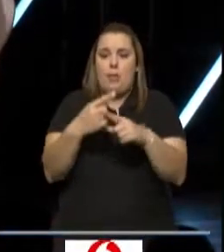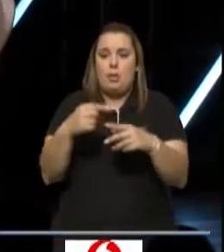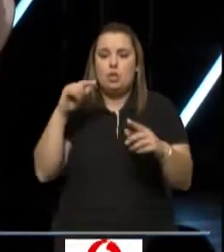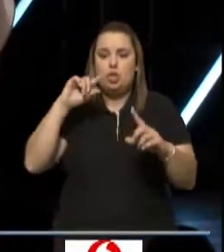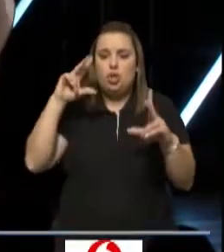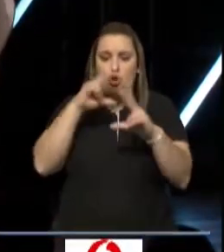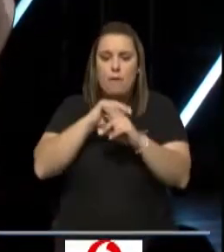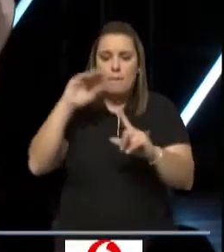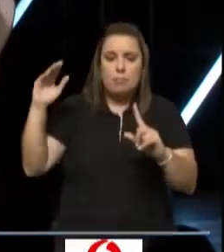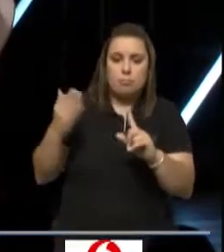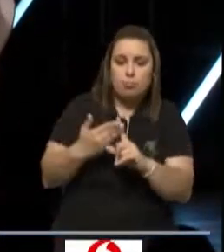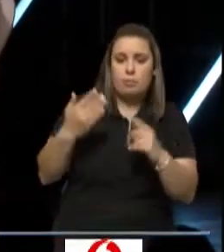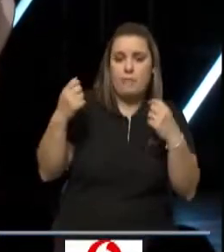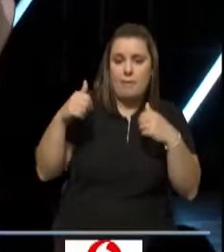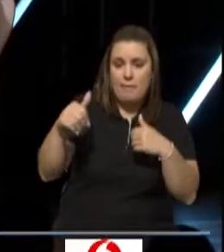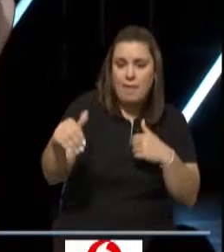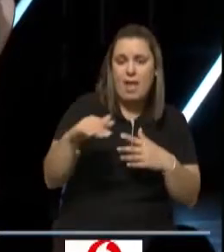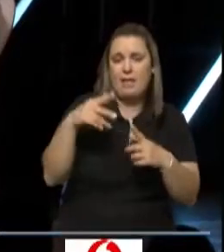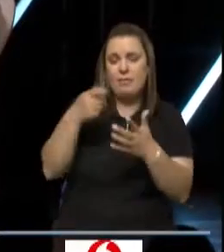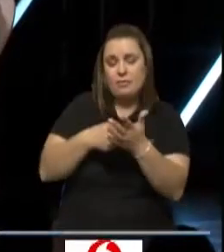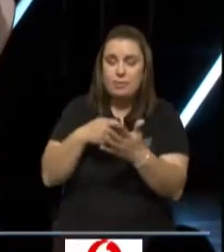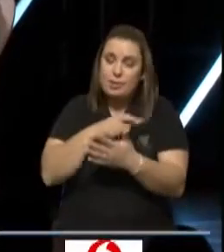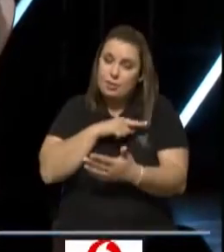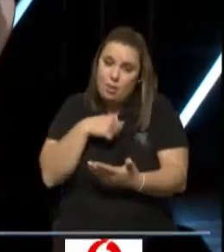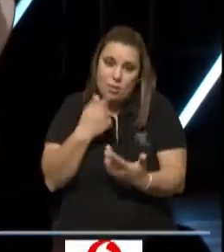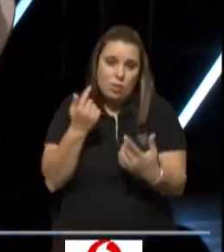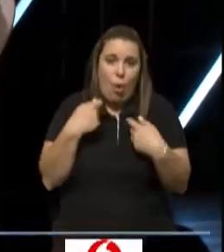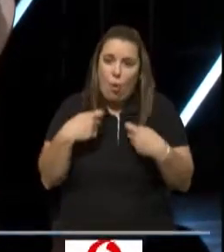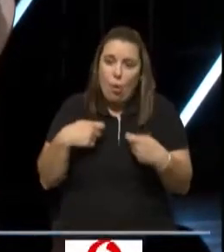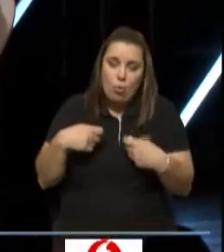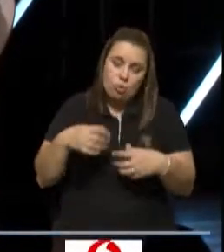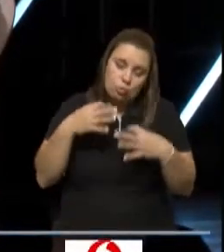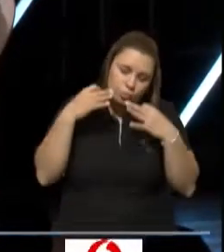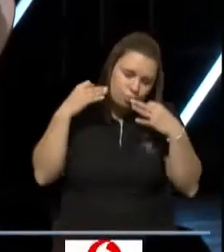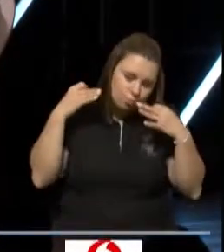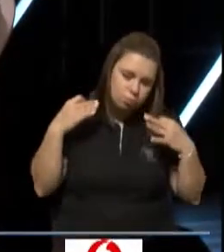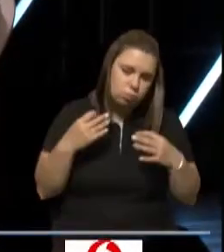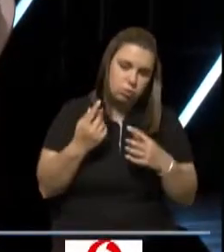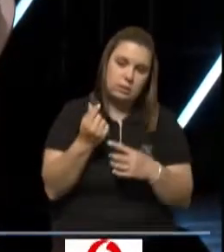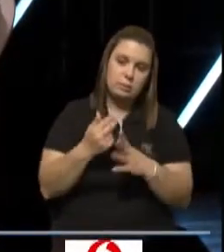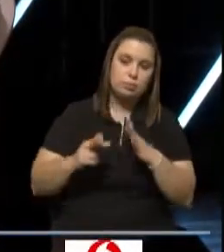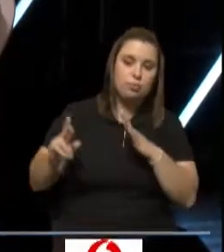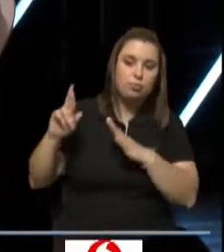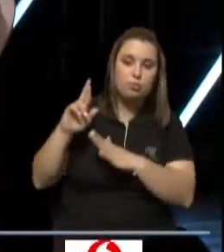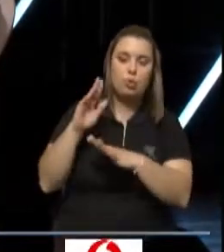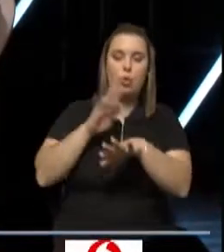worsen, because we see our investments penalized.